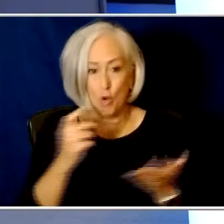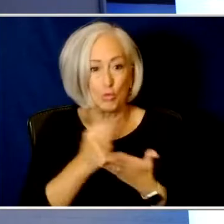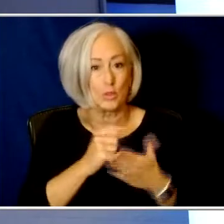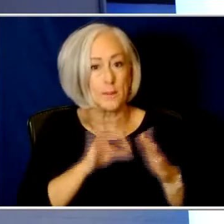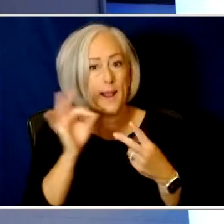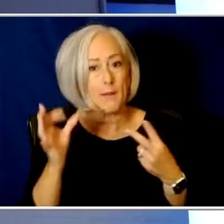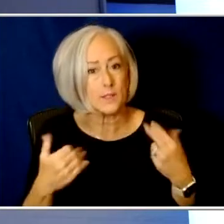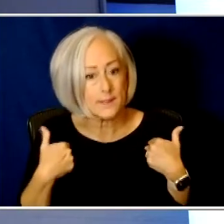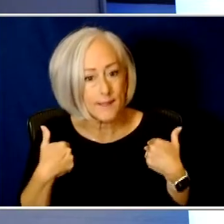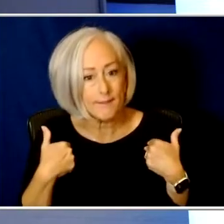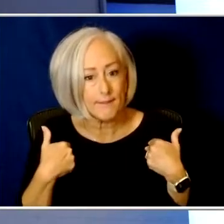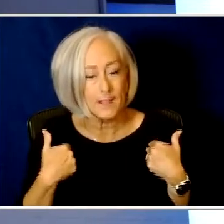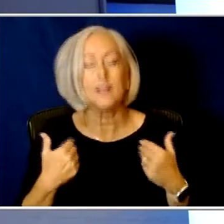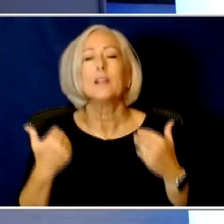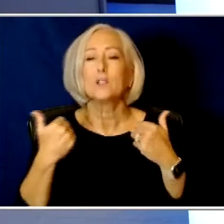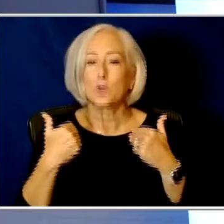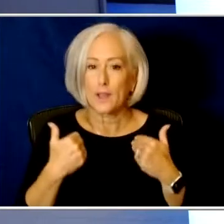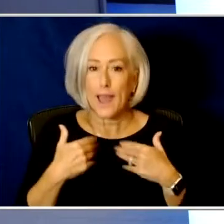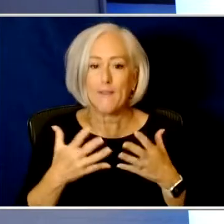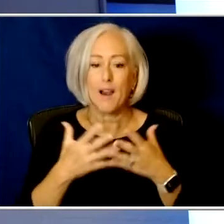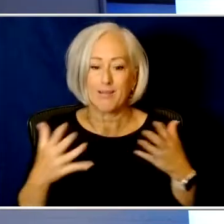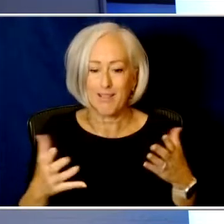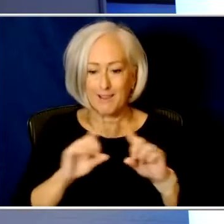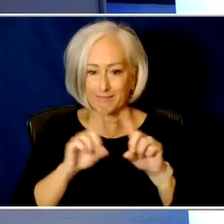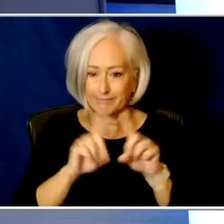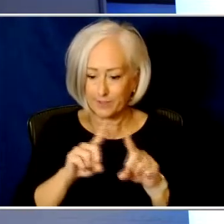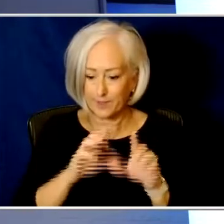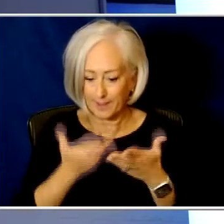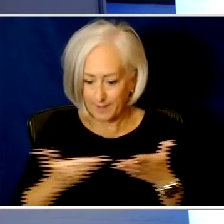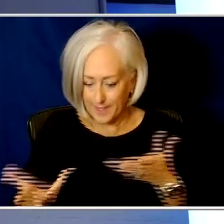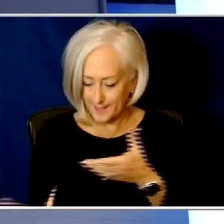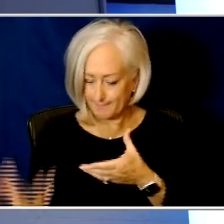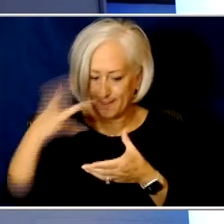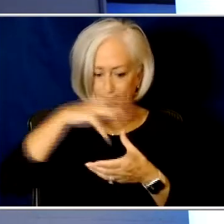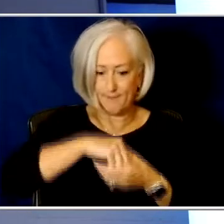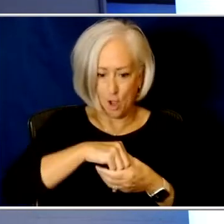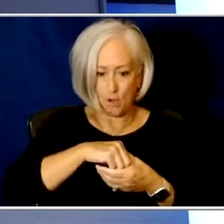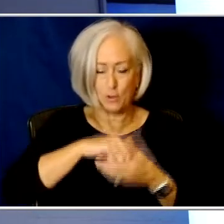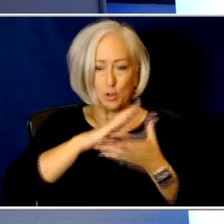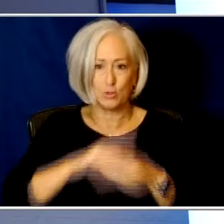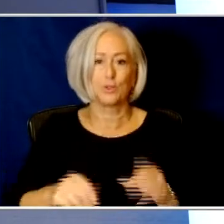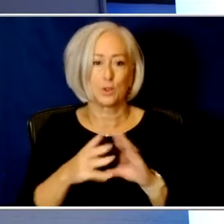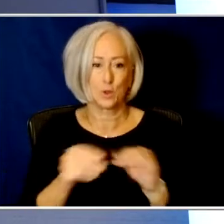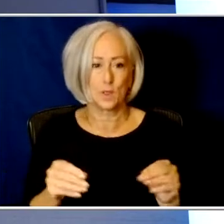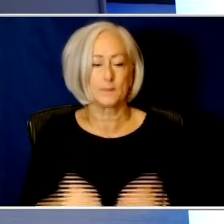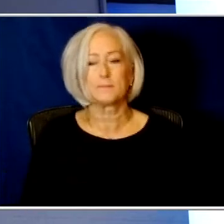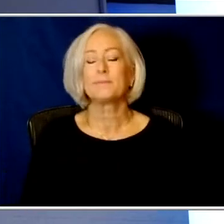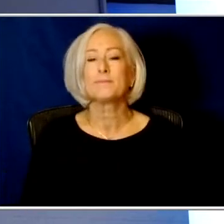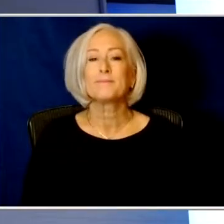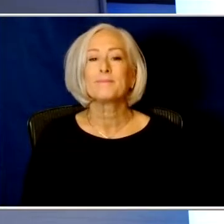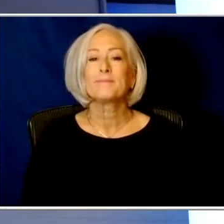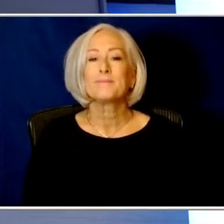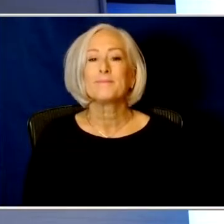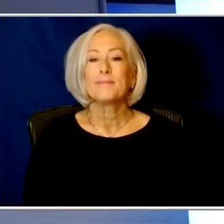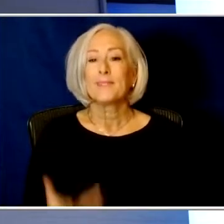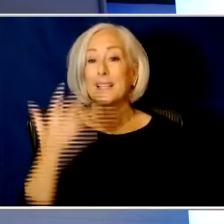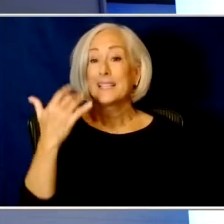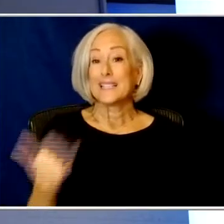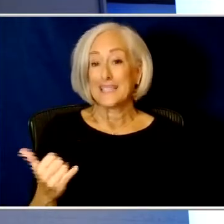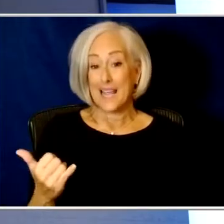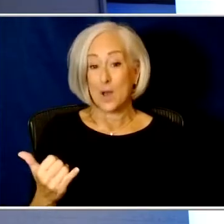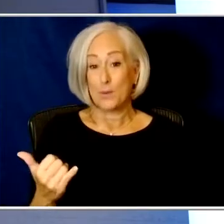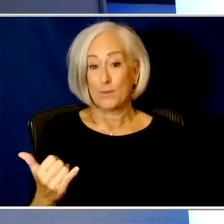societal factors that blend into this story a little bit. All right, so we're going to get to some of our questions.